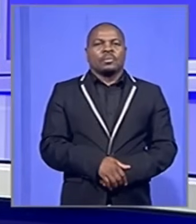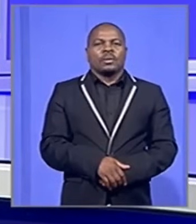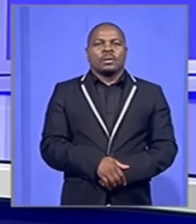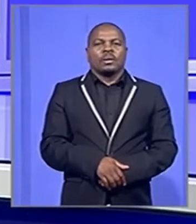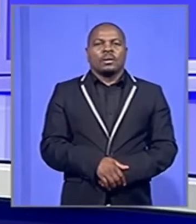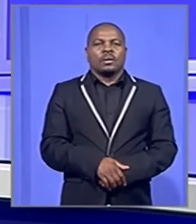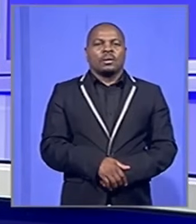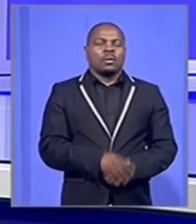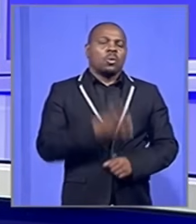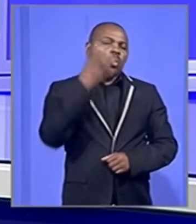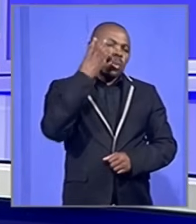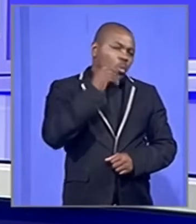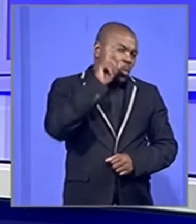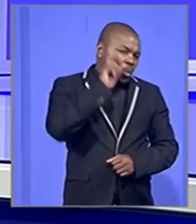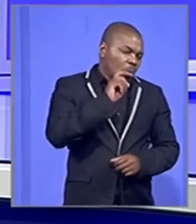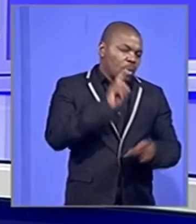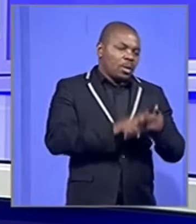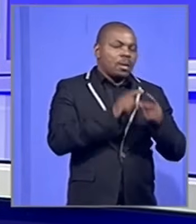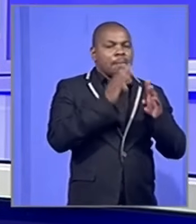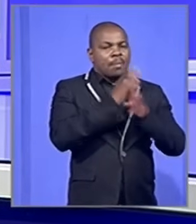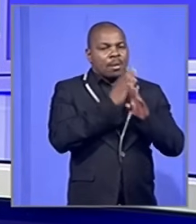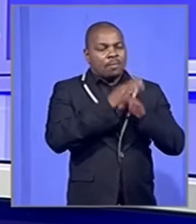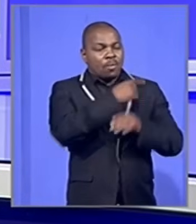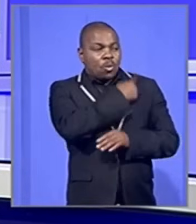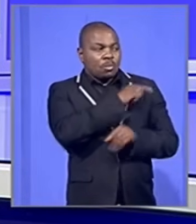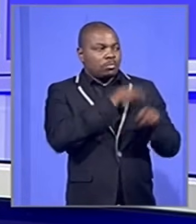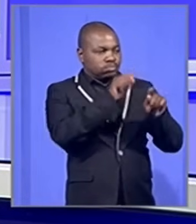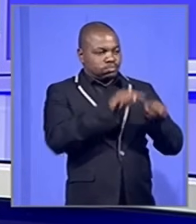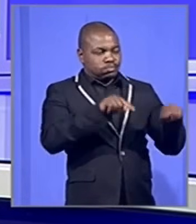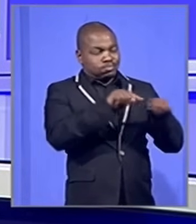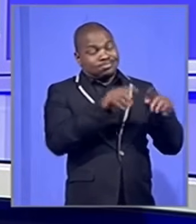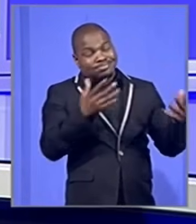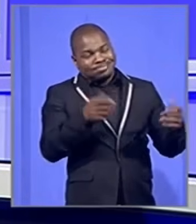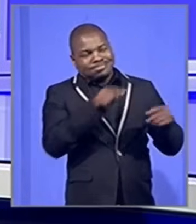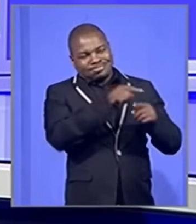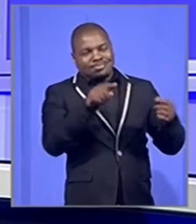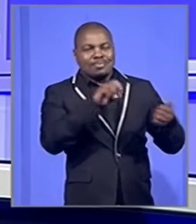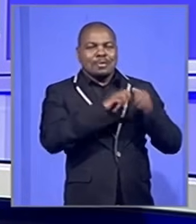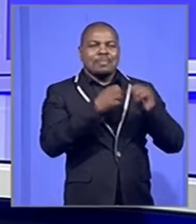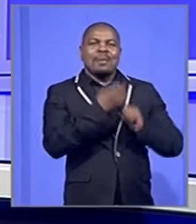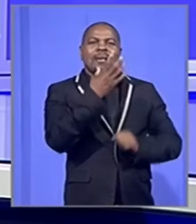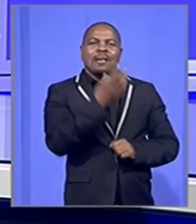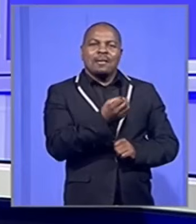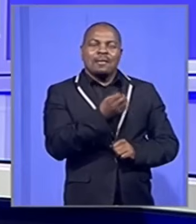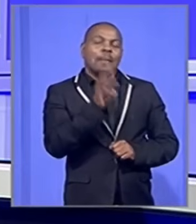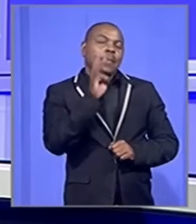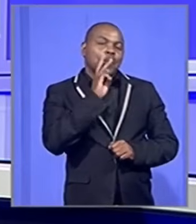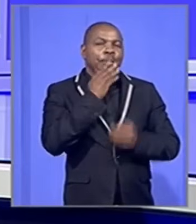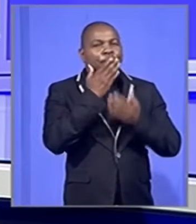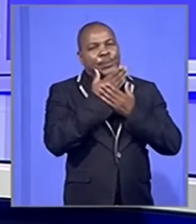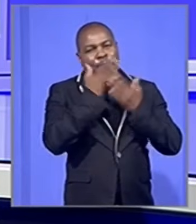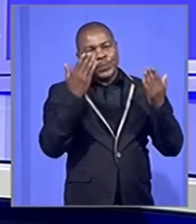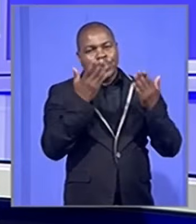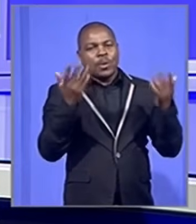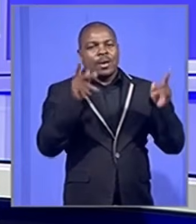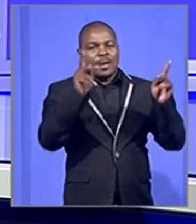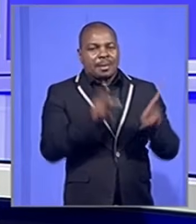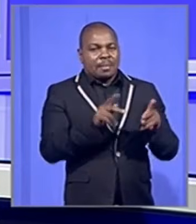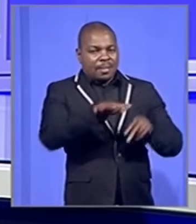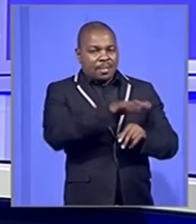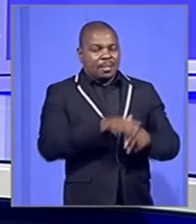Magae a batsofadi le maokelo a private ke a mangwe a mafelo a o aparetšwego ke mathata a metse ka Kimberley